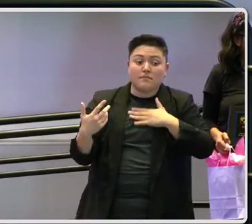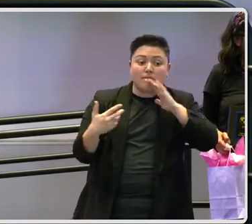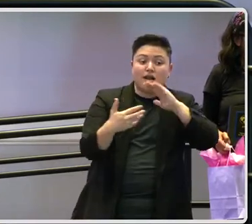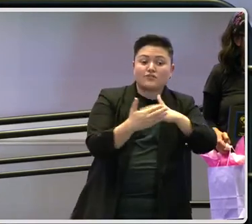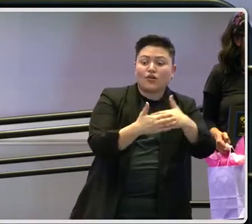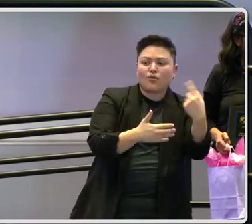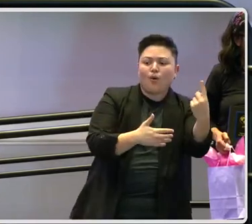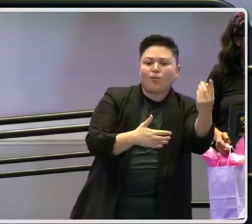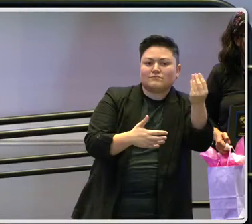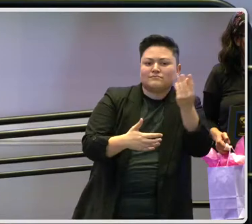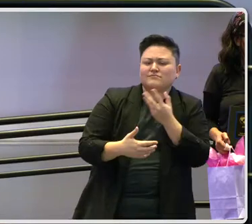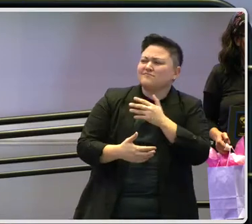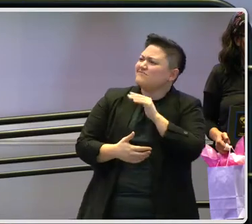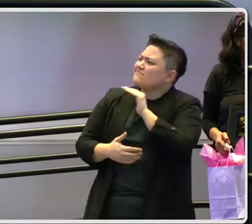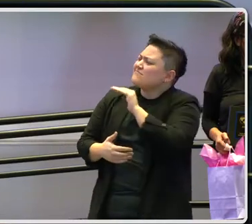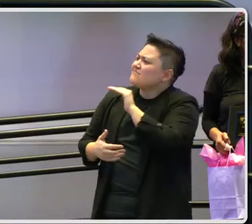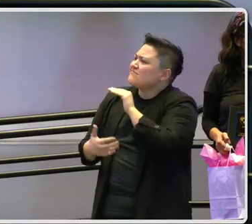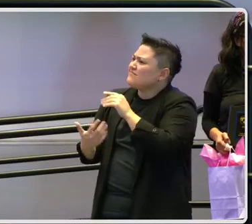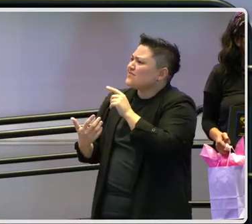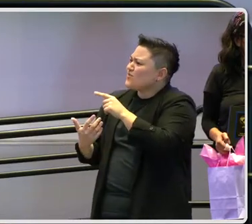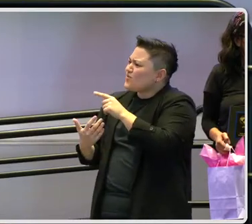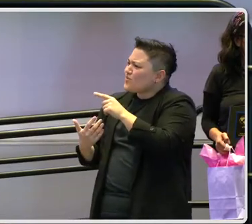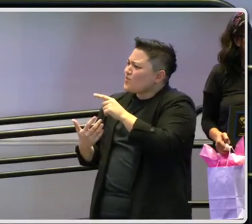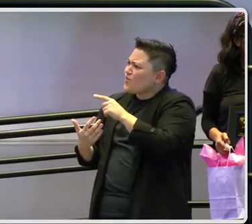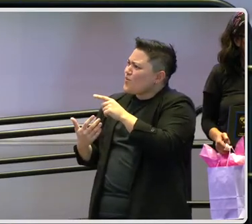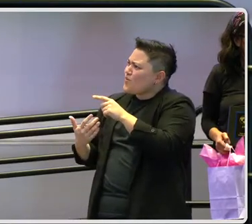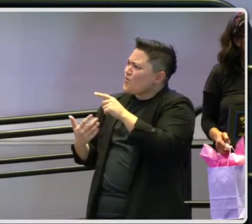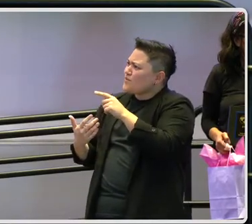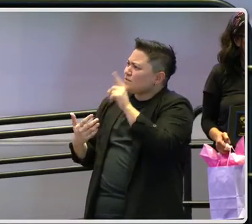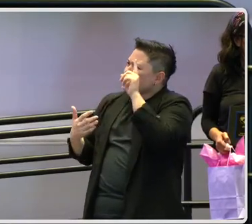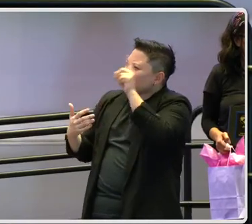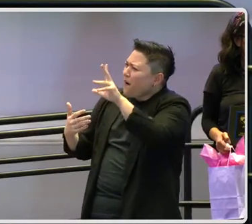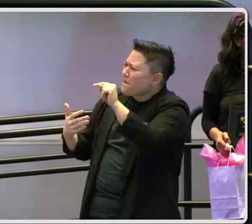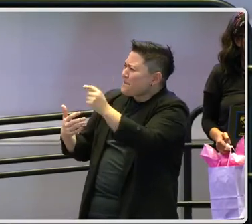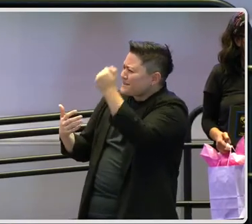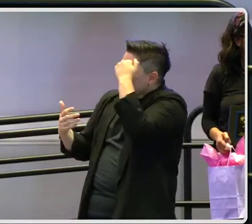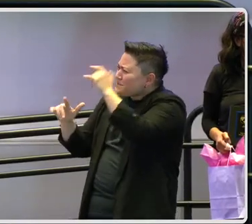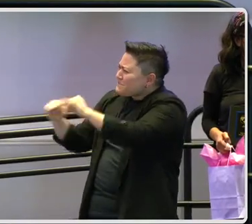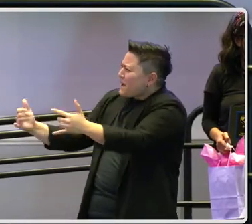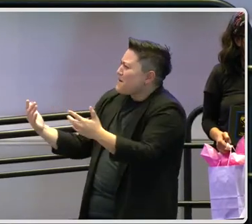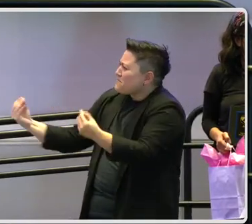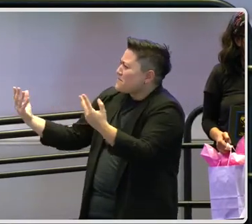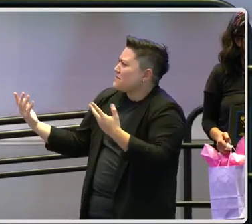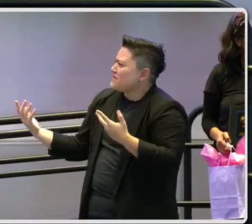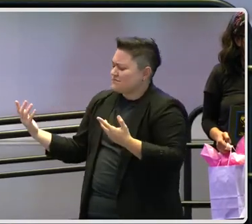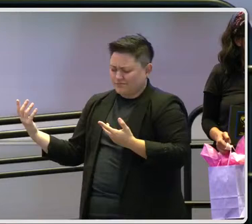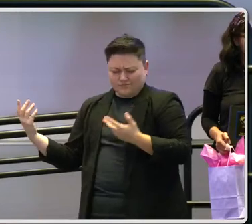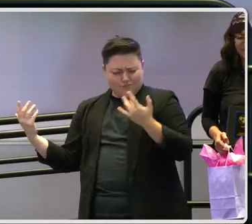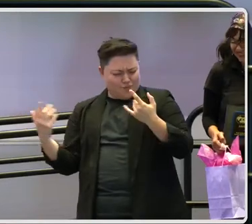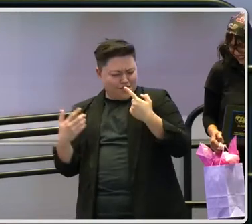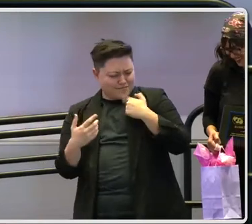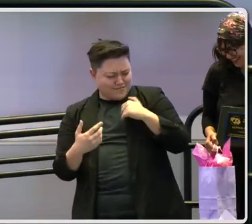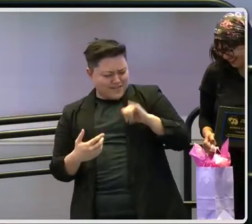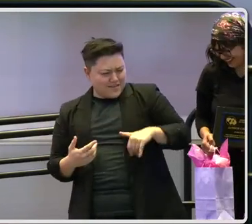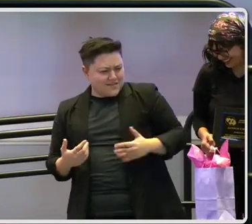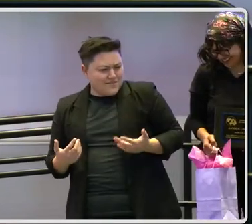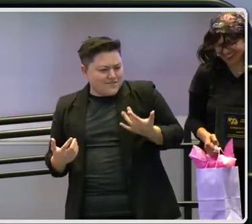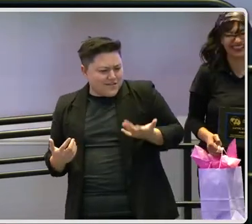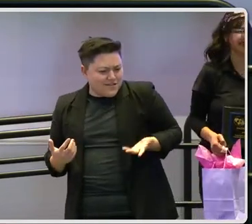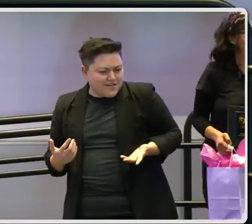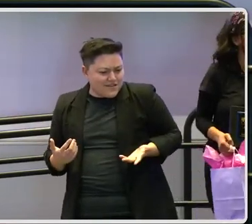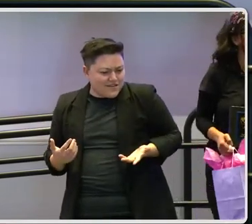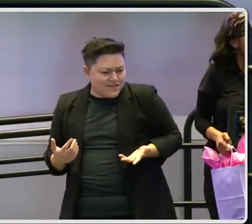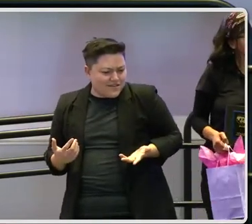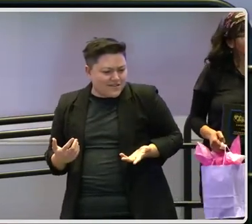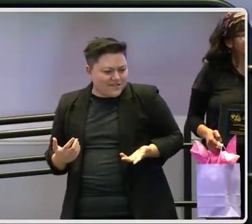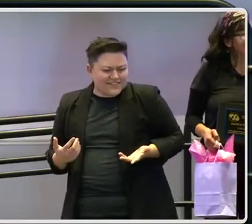always tell me, you're such an educated dummy. And I was like, well, why would she say that? And then